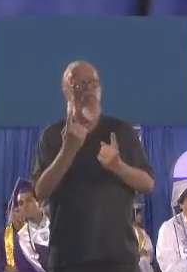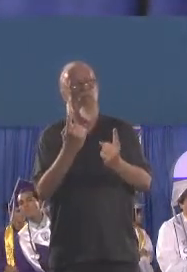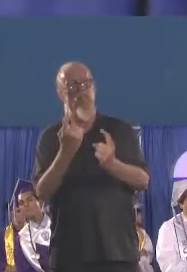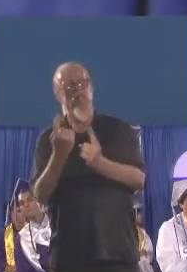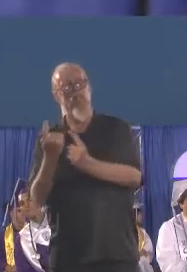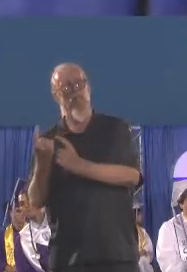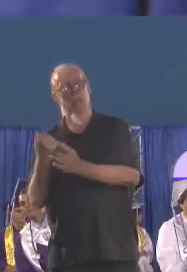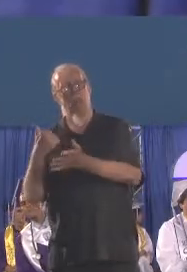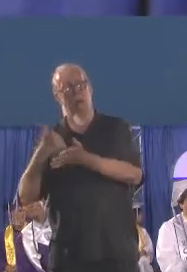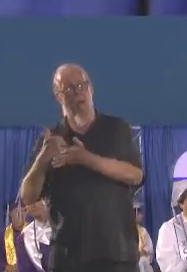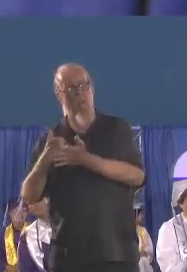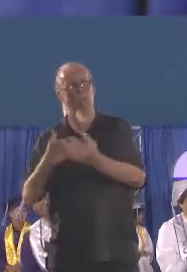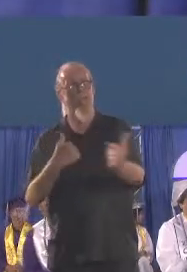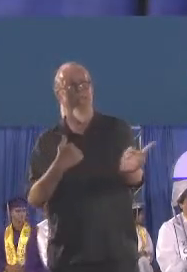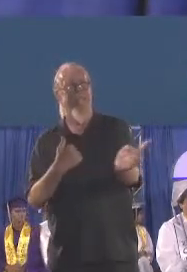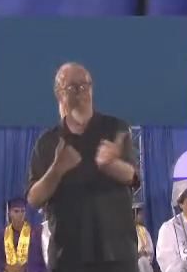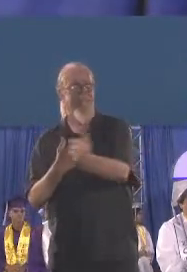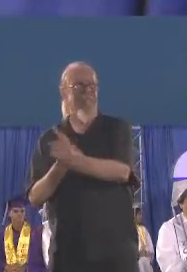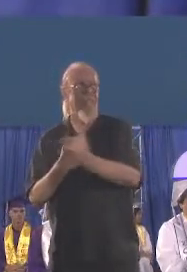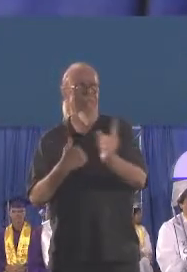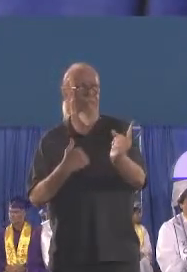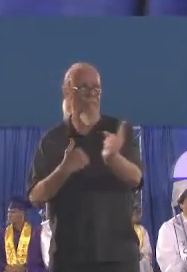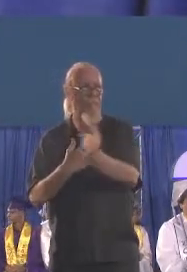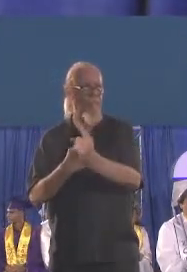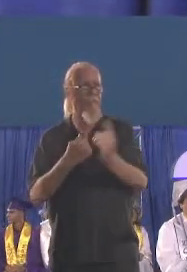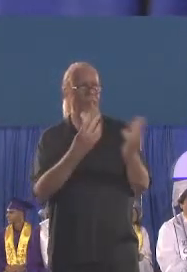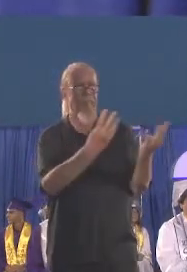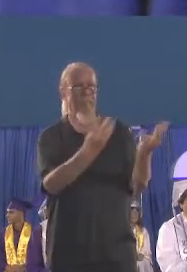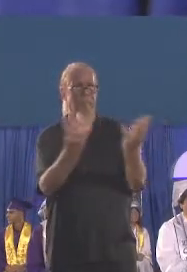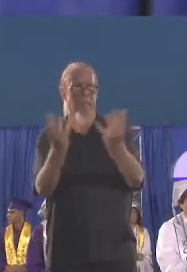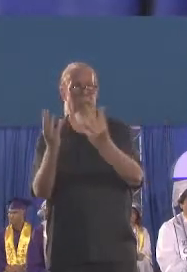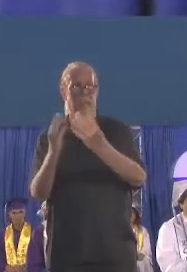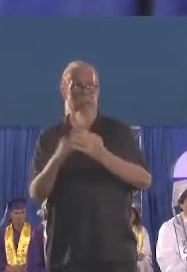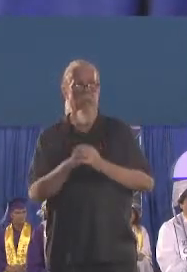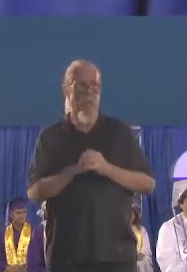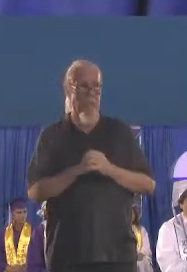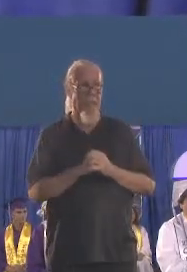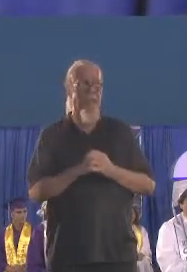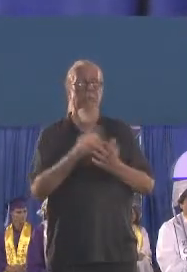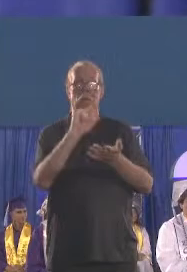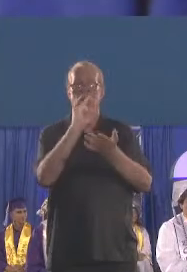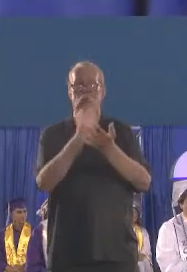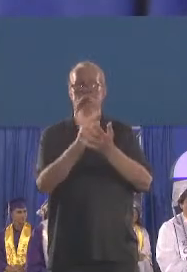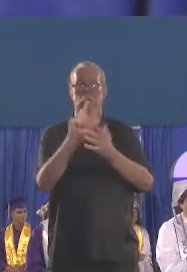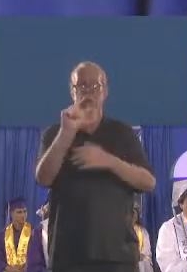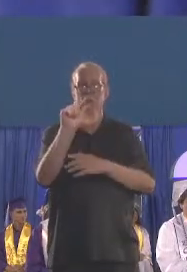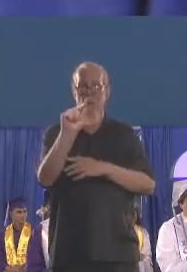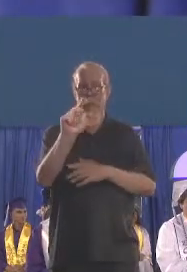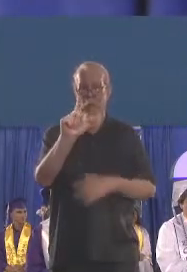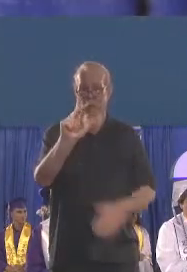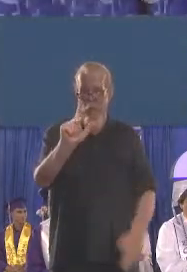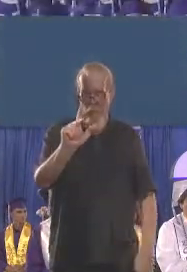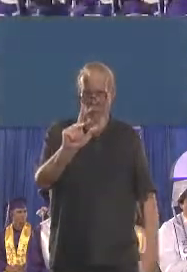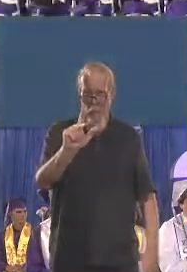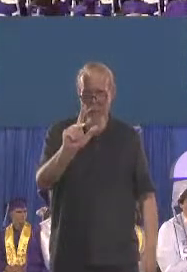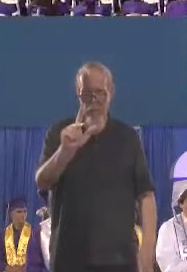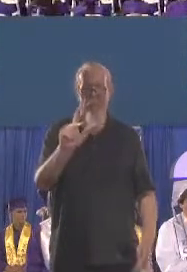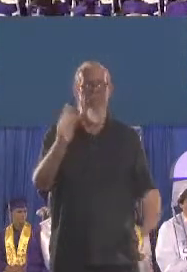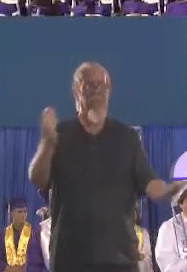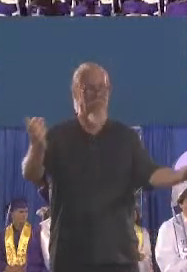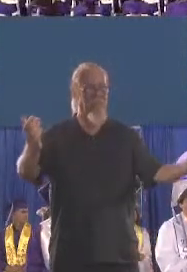the stage one row at a time. Will the graduates of 2023 please come